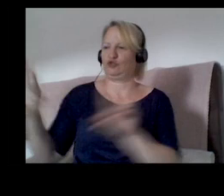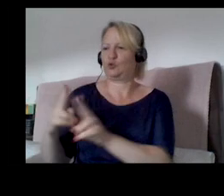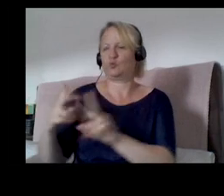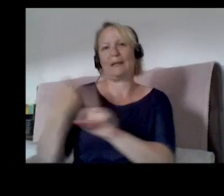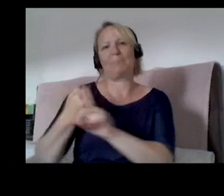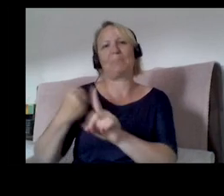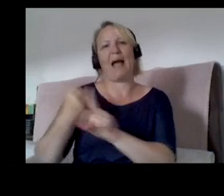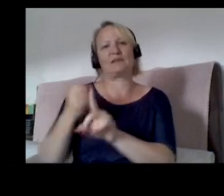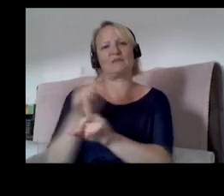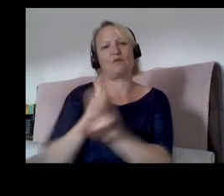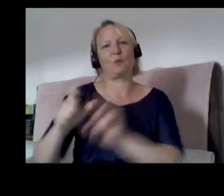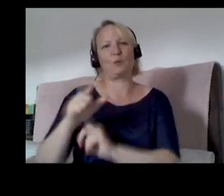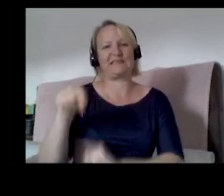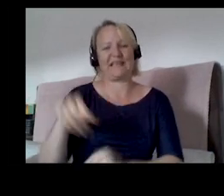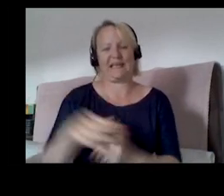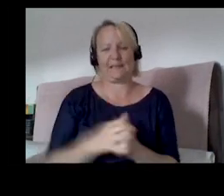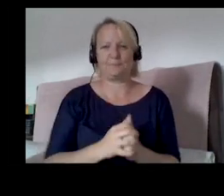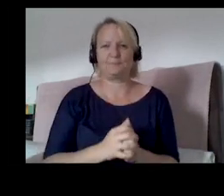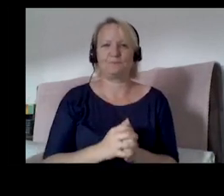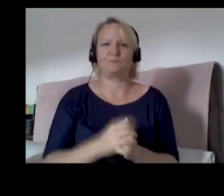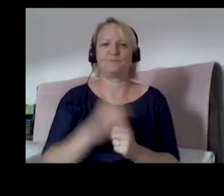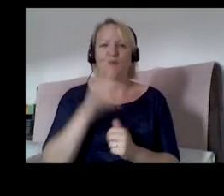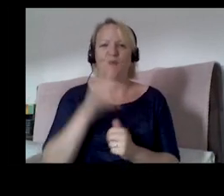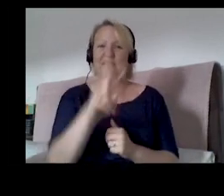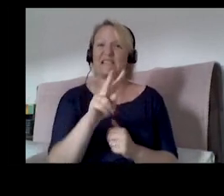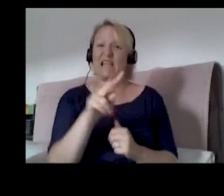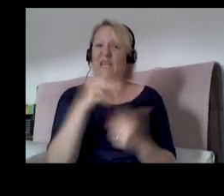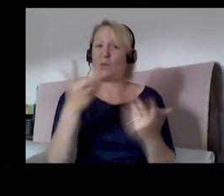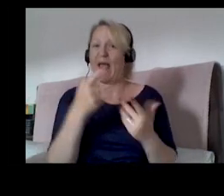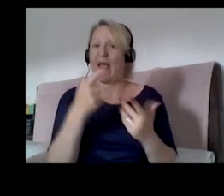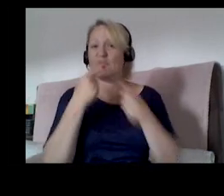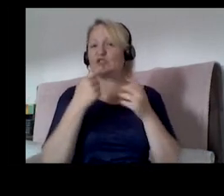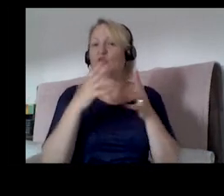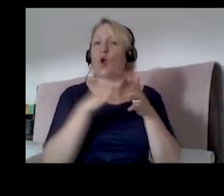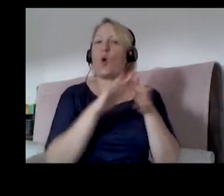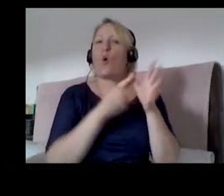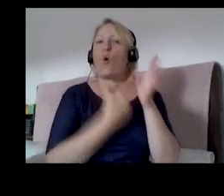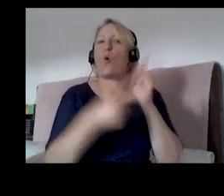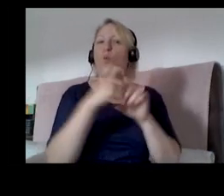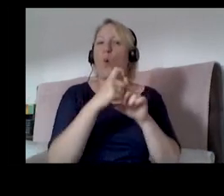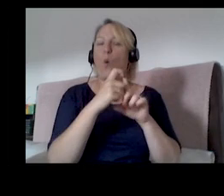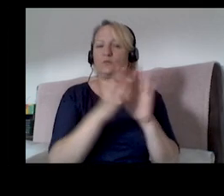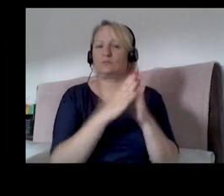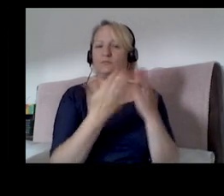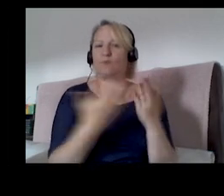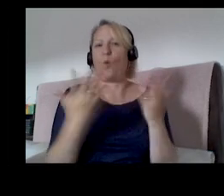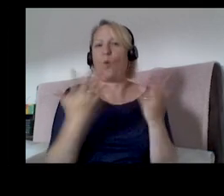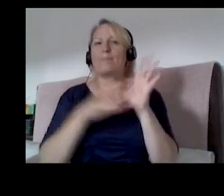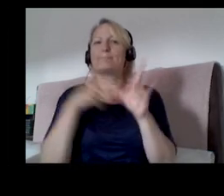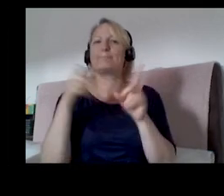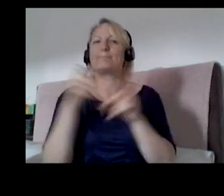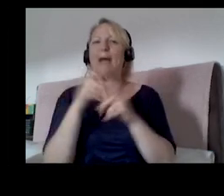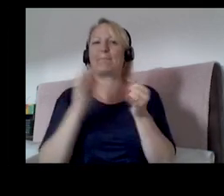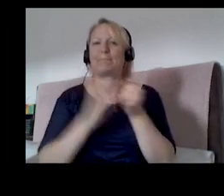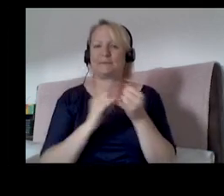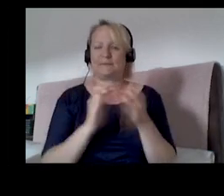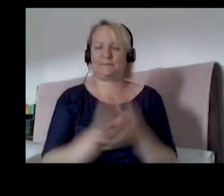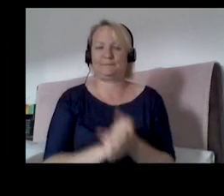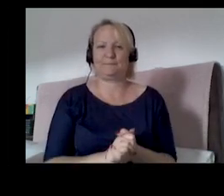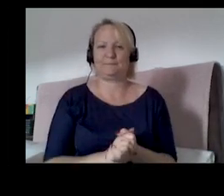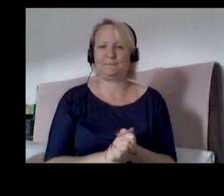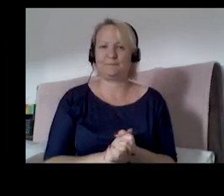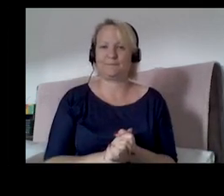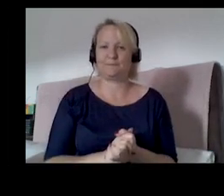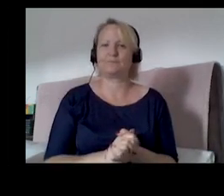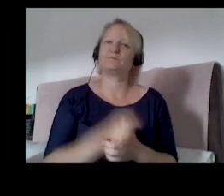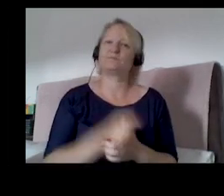local authority to manage any impacts on the communities. These are shown in the ward impact summaries and on the interactive